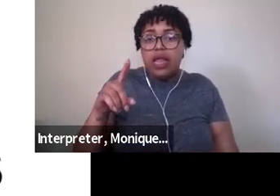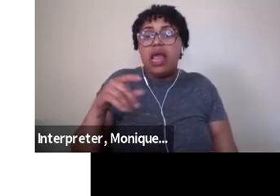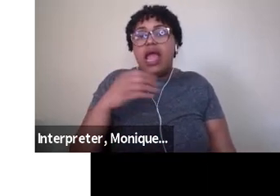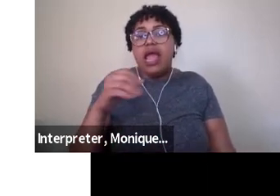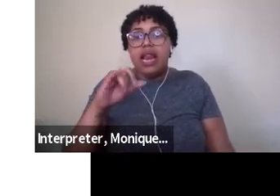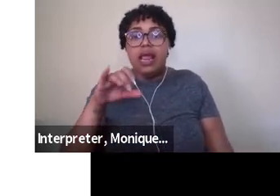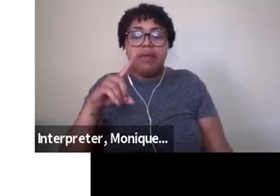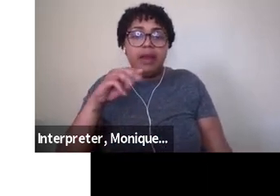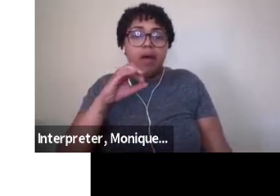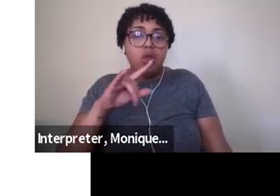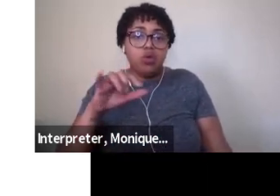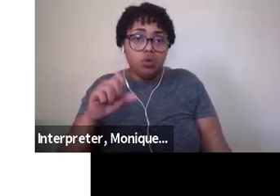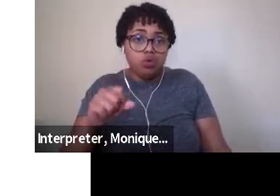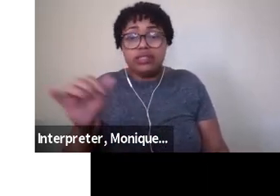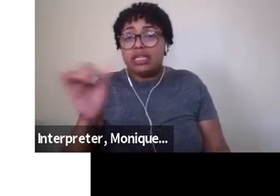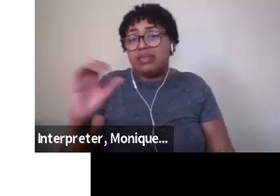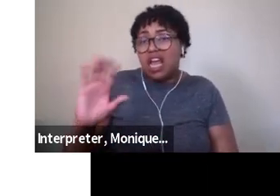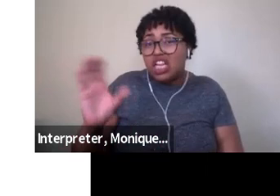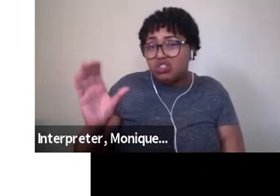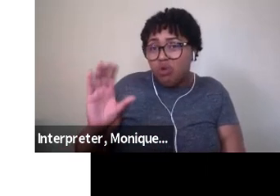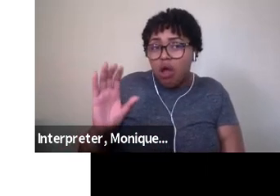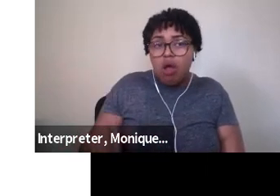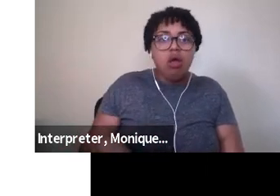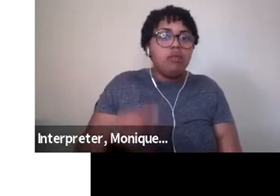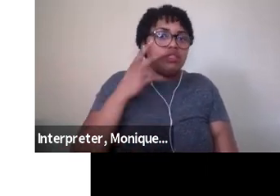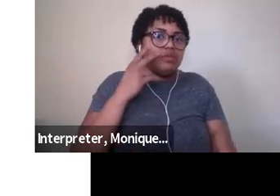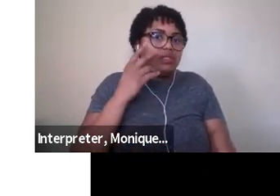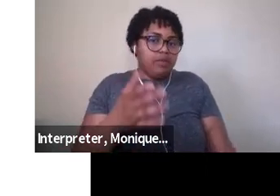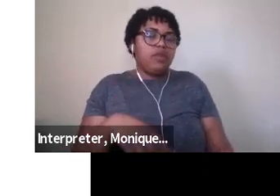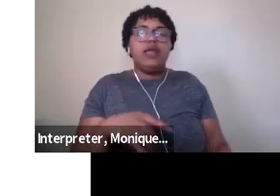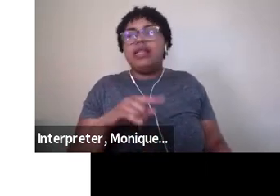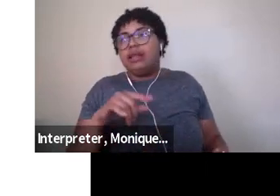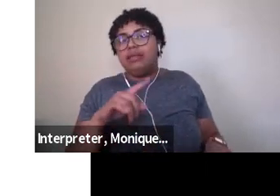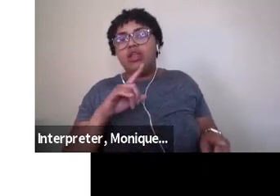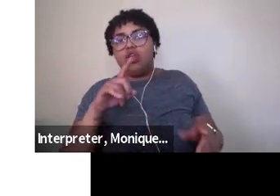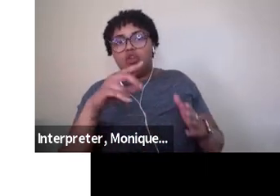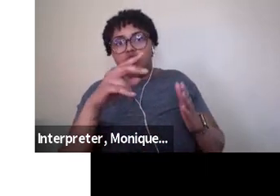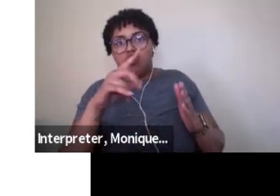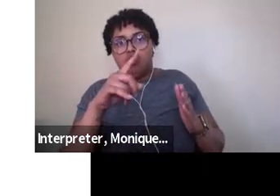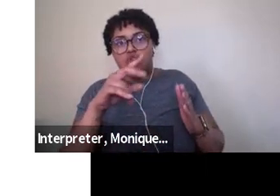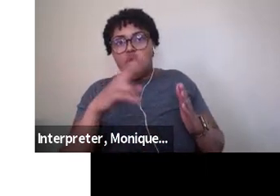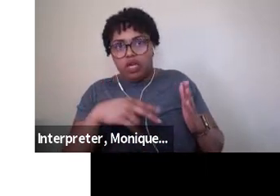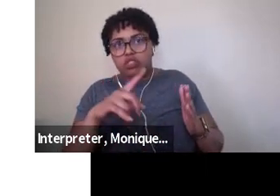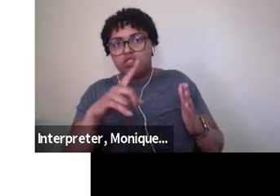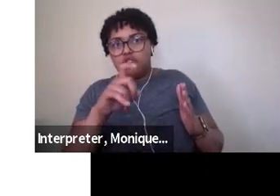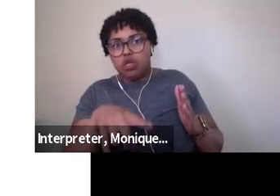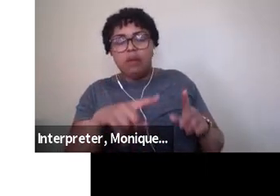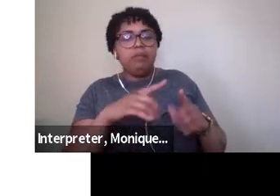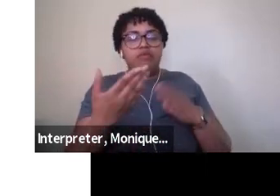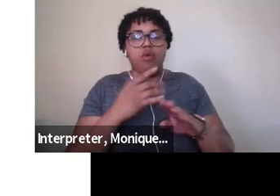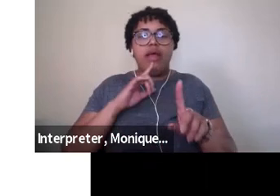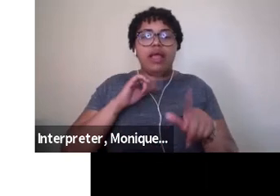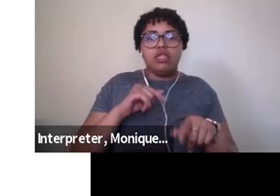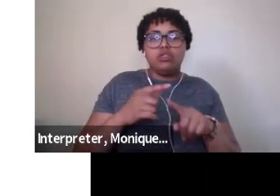So essentially what we have is that, kind of straightforward question, or straightforward answer to a straightforward question, but essentially different isolates or different